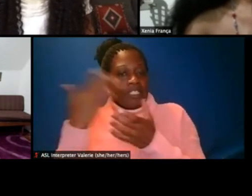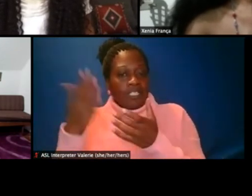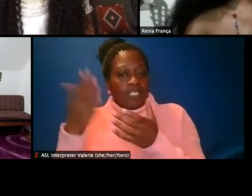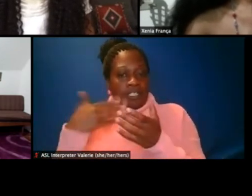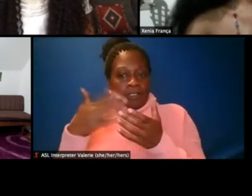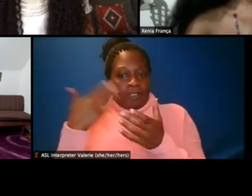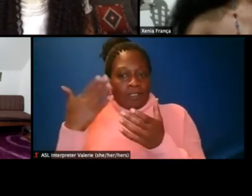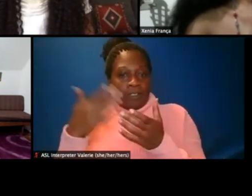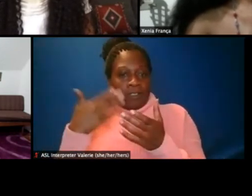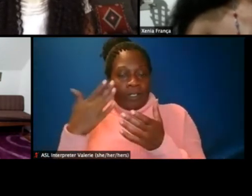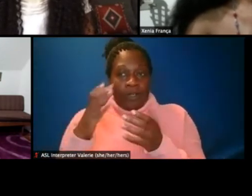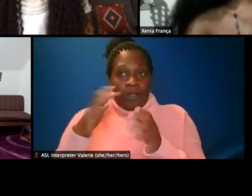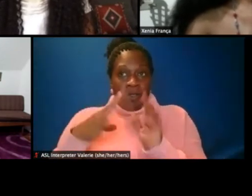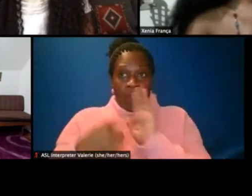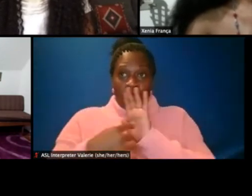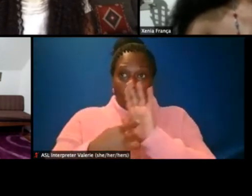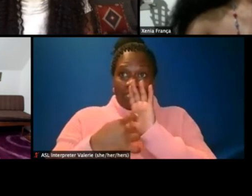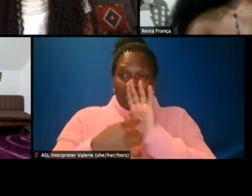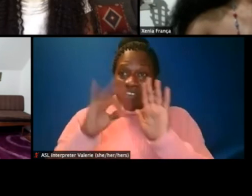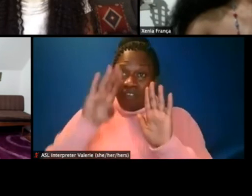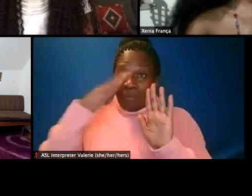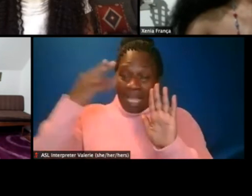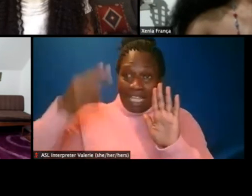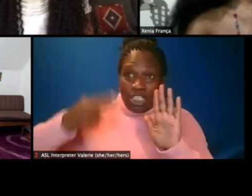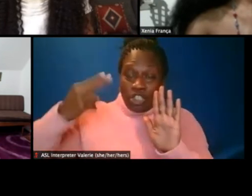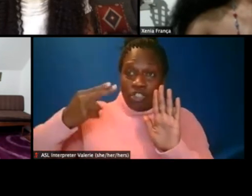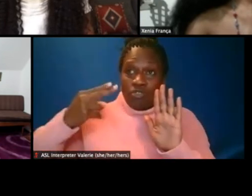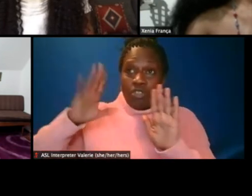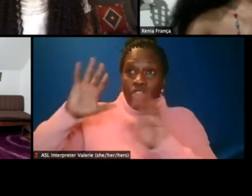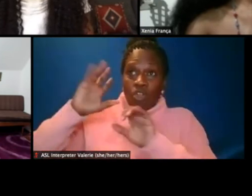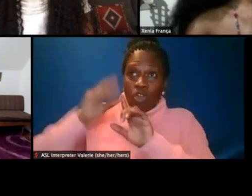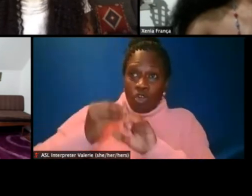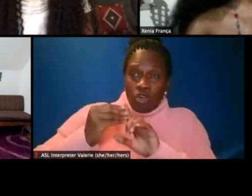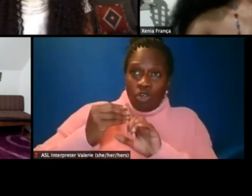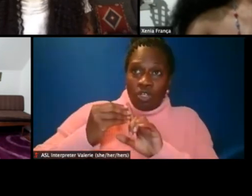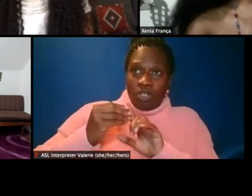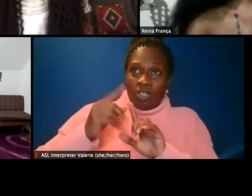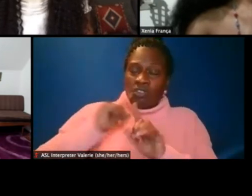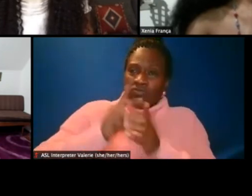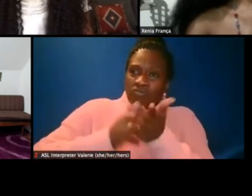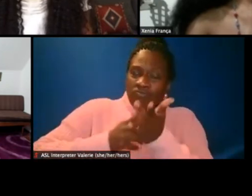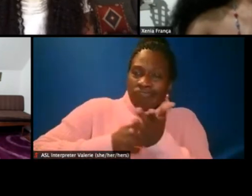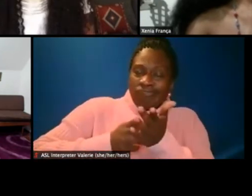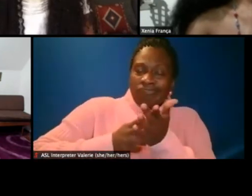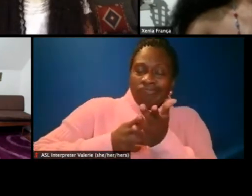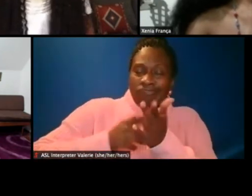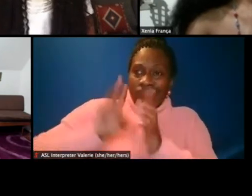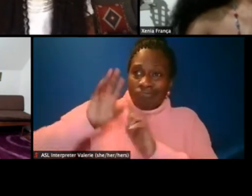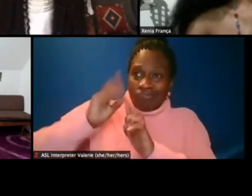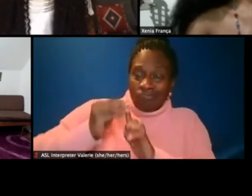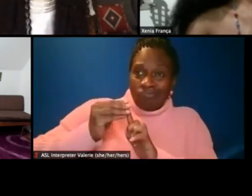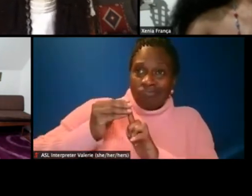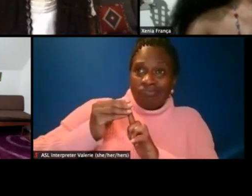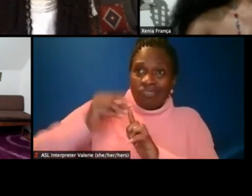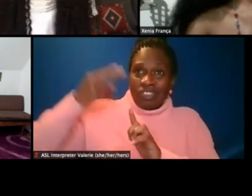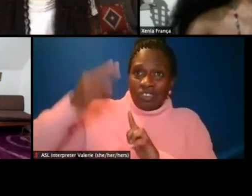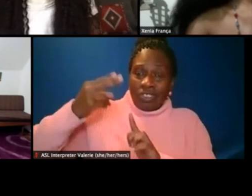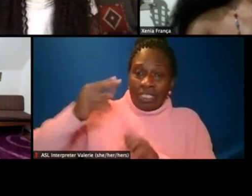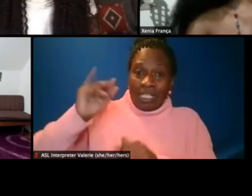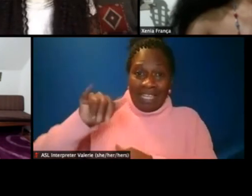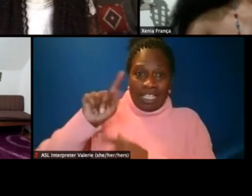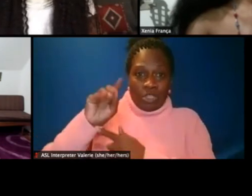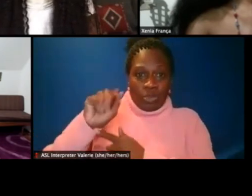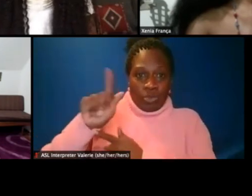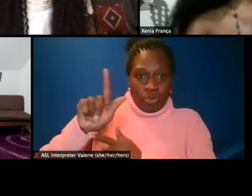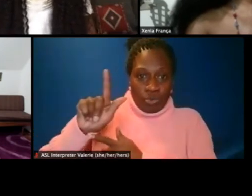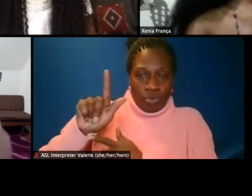the presentation of Black history and culture, the authentic presentation of Black history and culture, is a tool